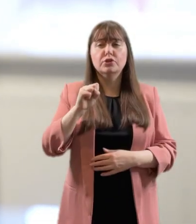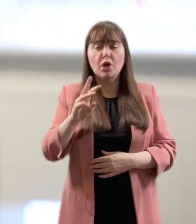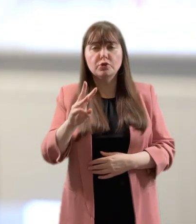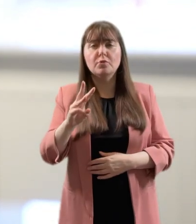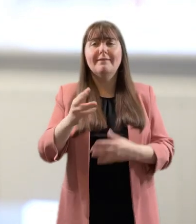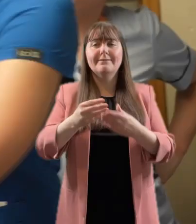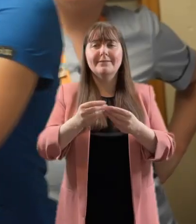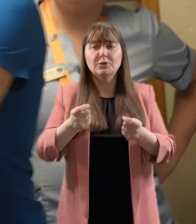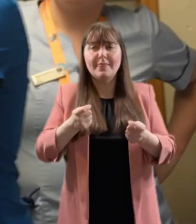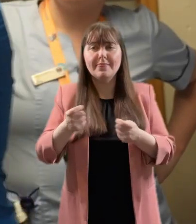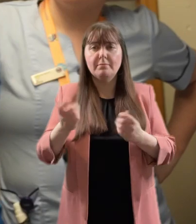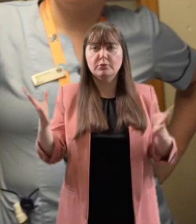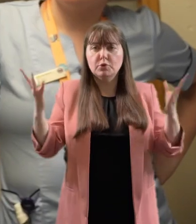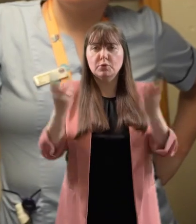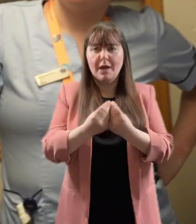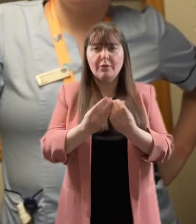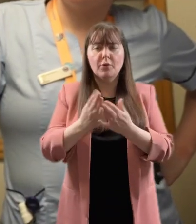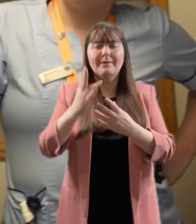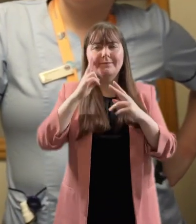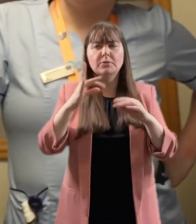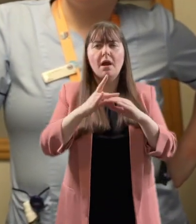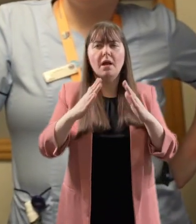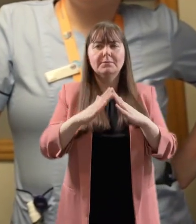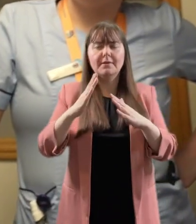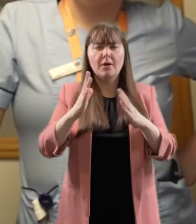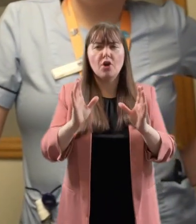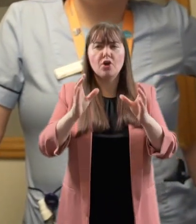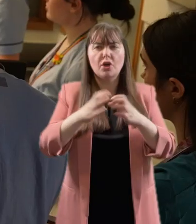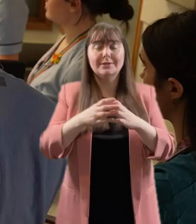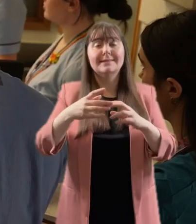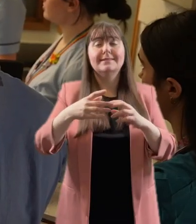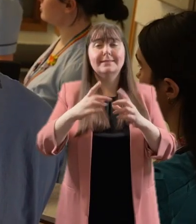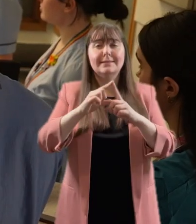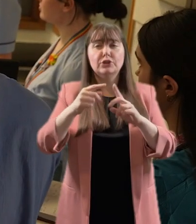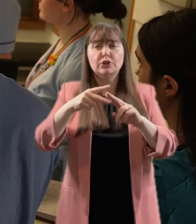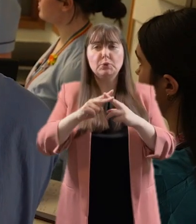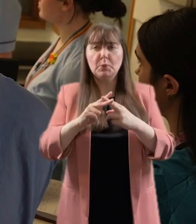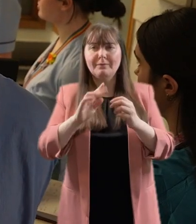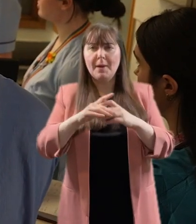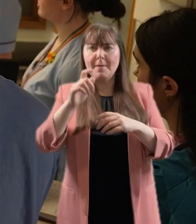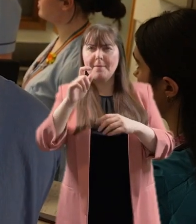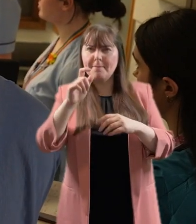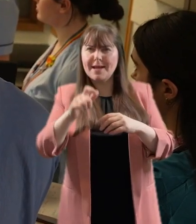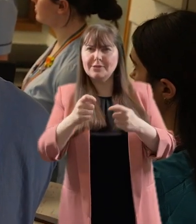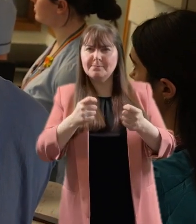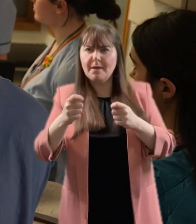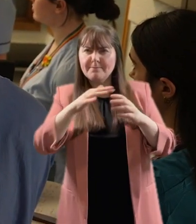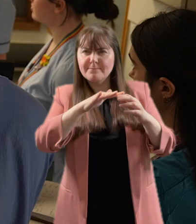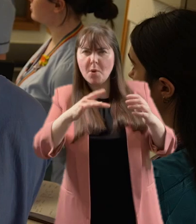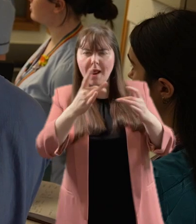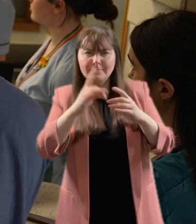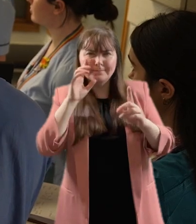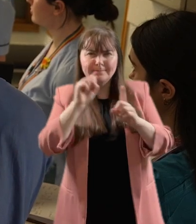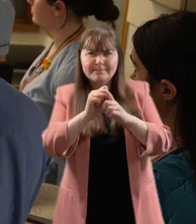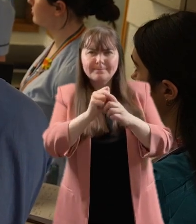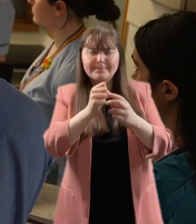workers, physiotherapists, come together in a visual hospital huddle. The digital tool for patient management flow helps us align on